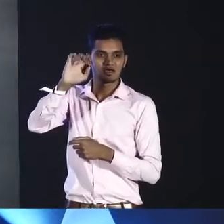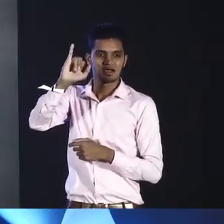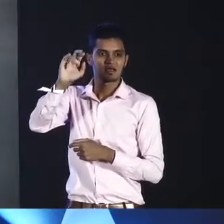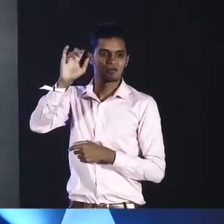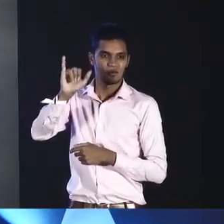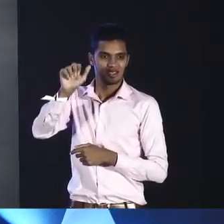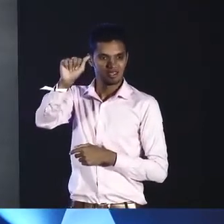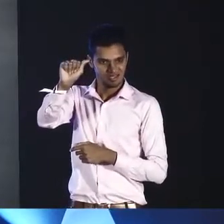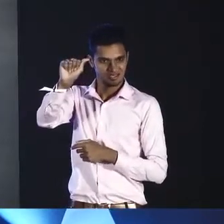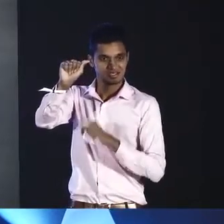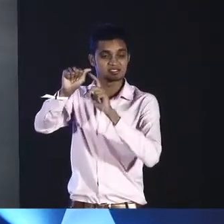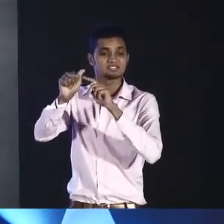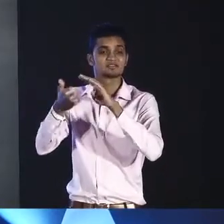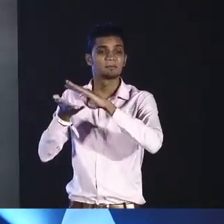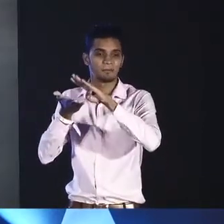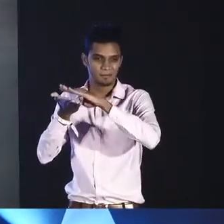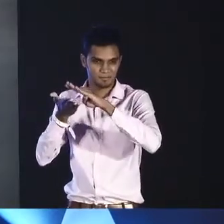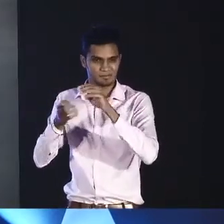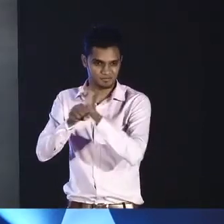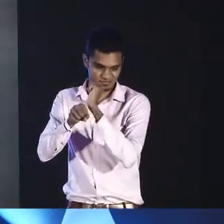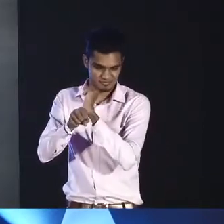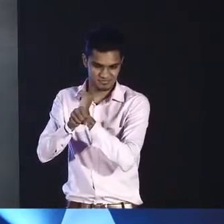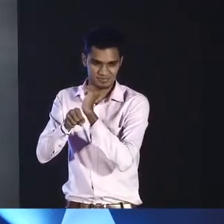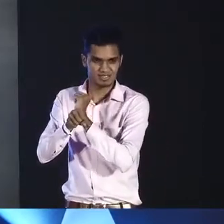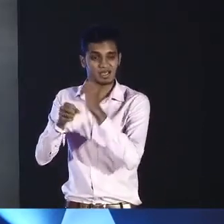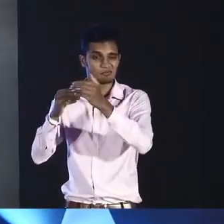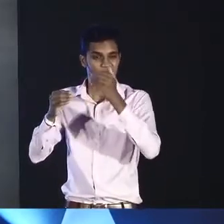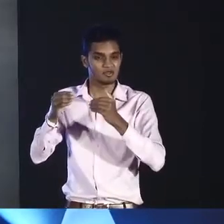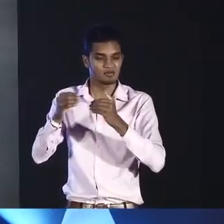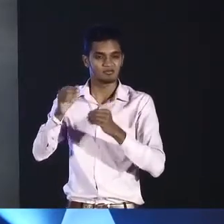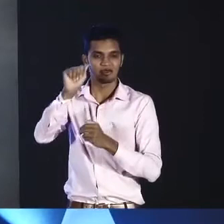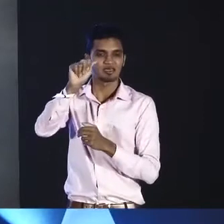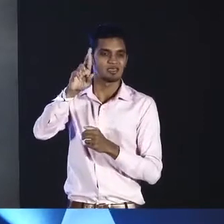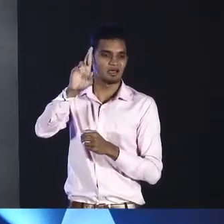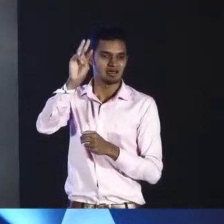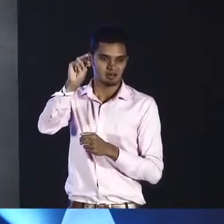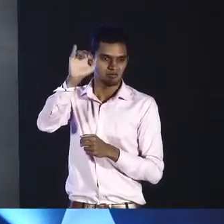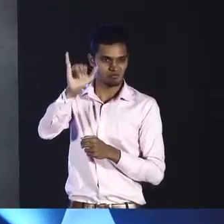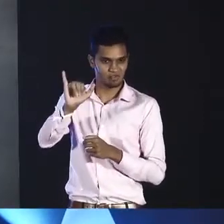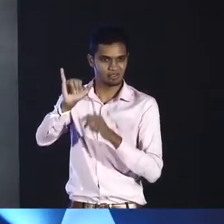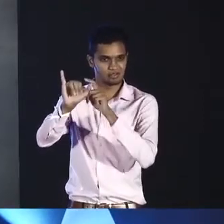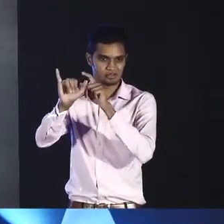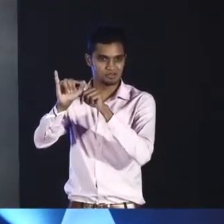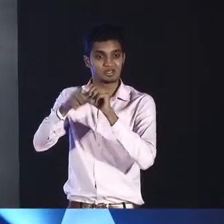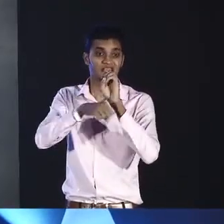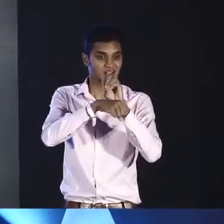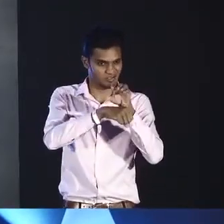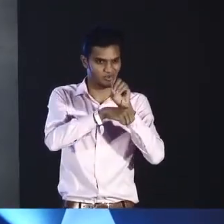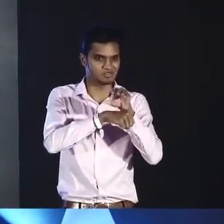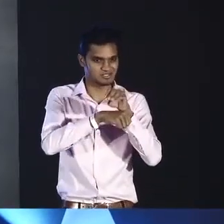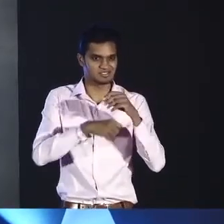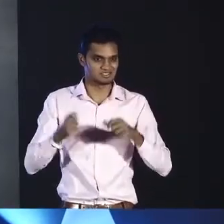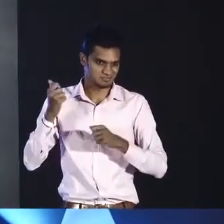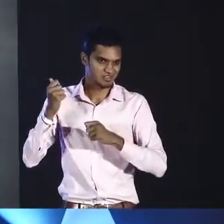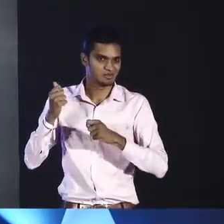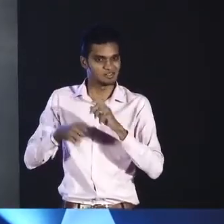she was doing a counseling course in RV Road some years back. And she got down from her counseling course and she rang me up a few